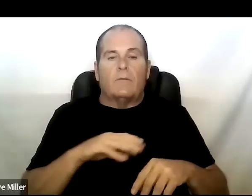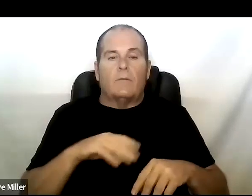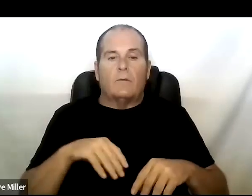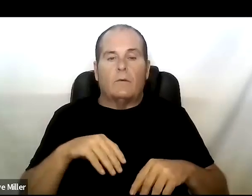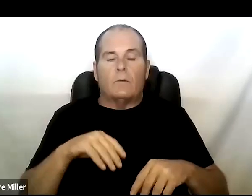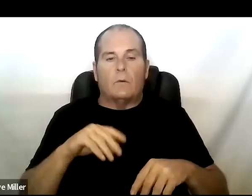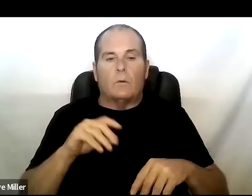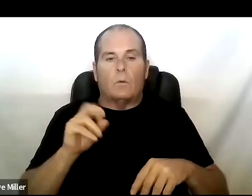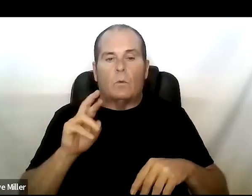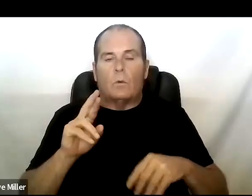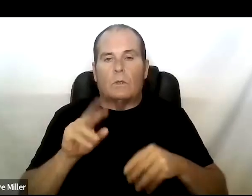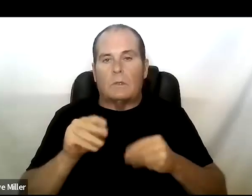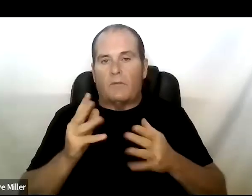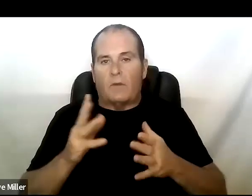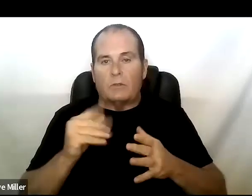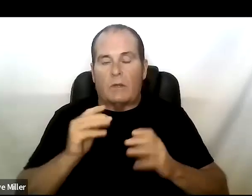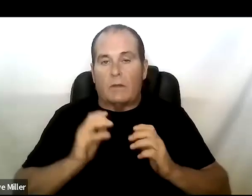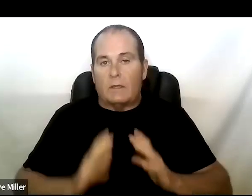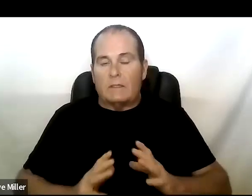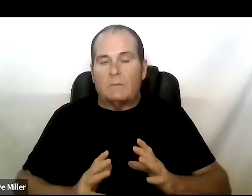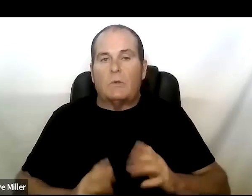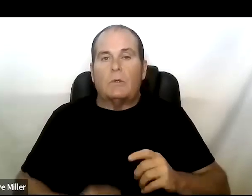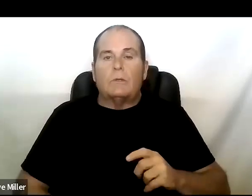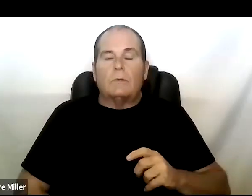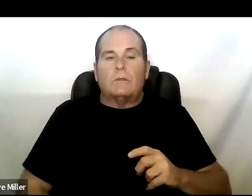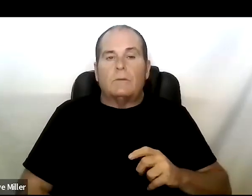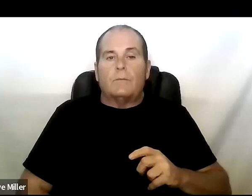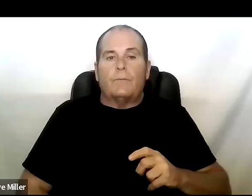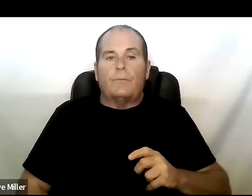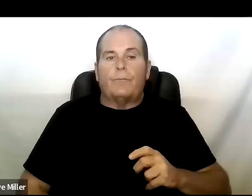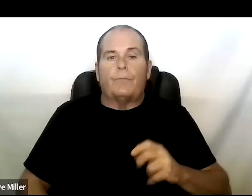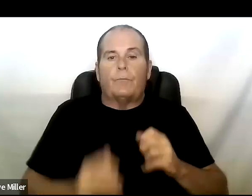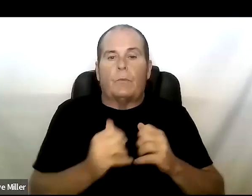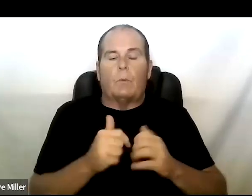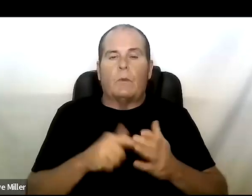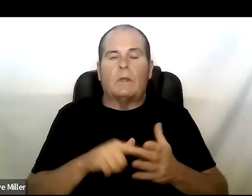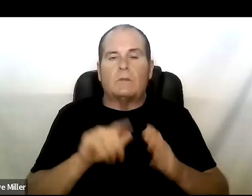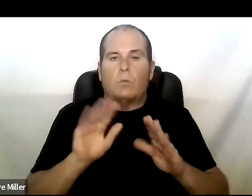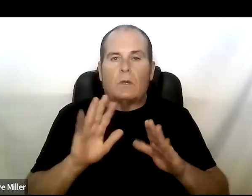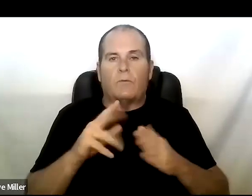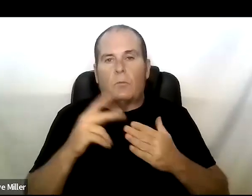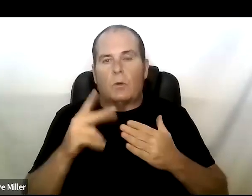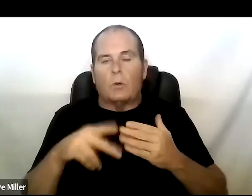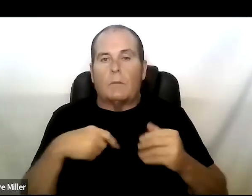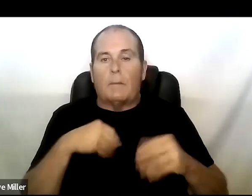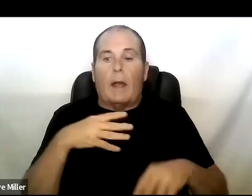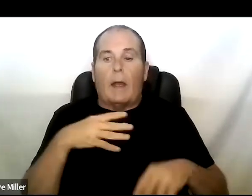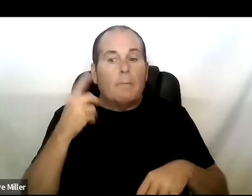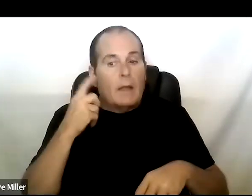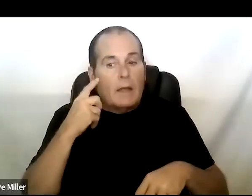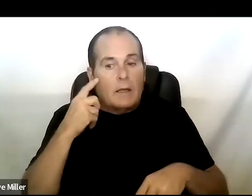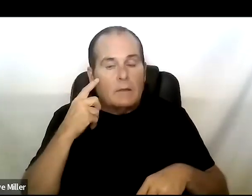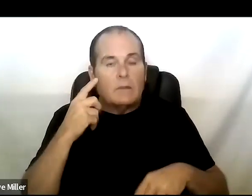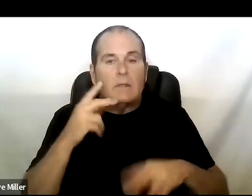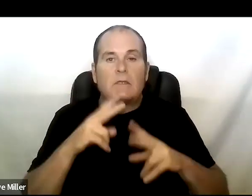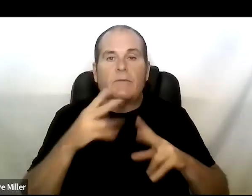or even the providers and the customers with this really wonderful program. To my mind, this is the very